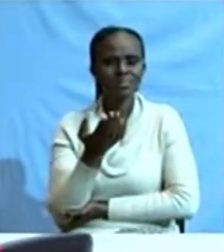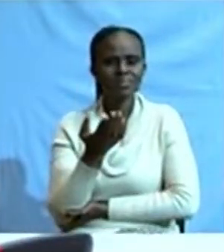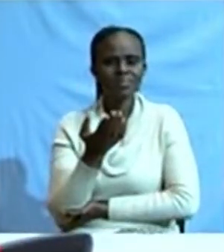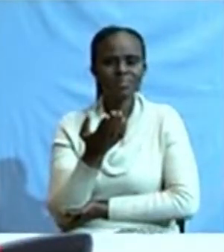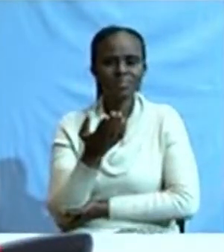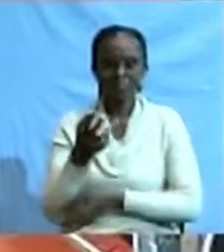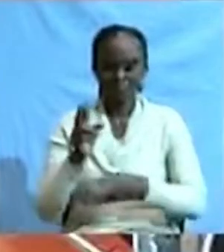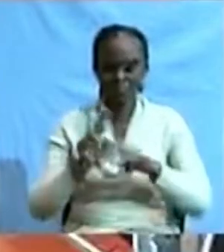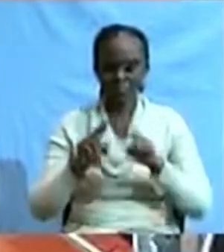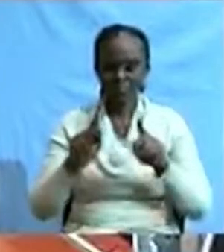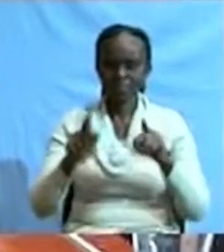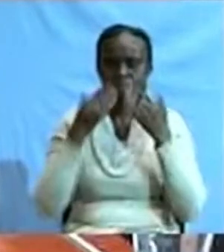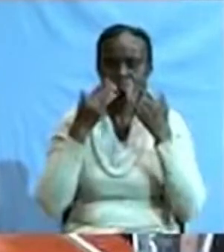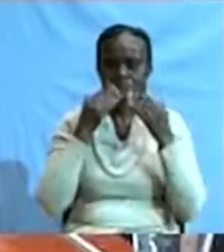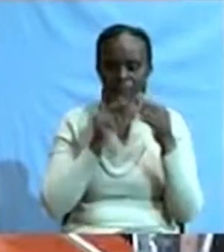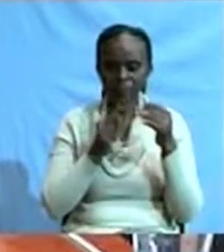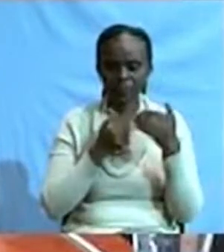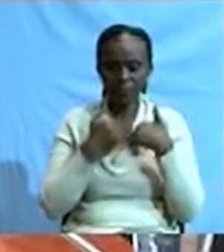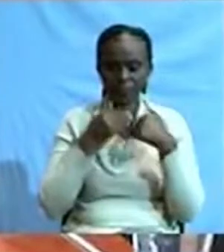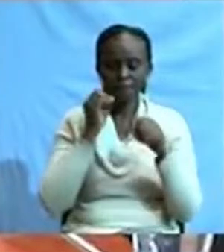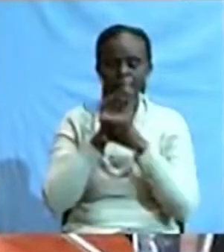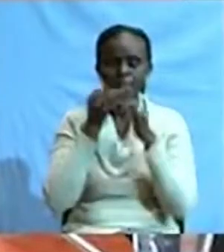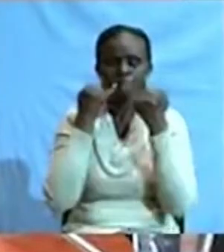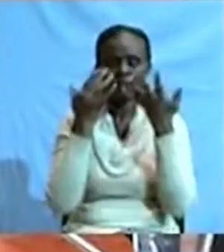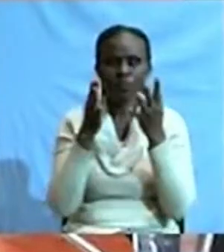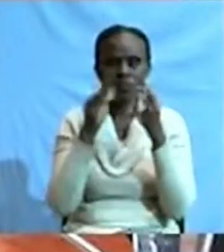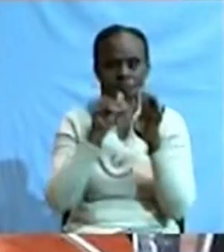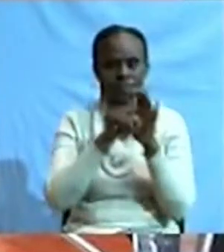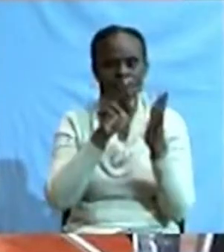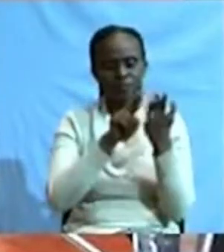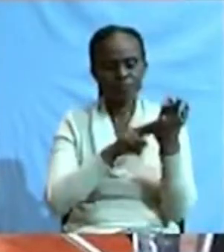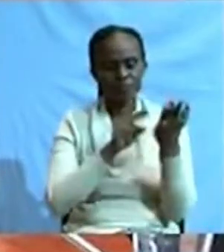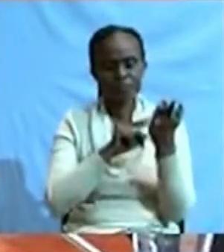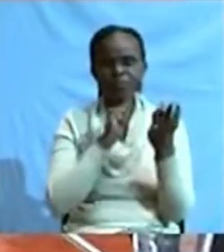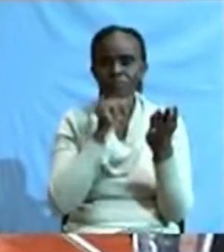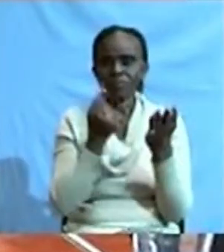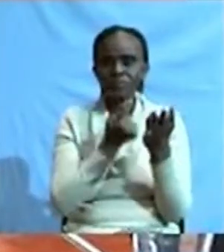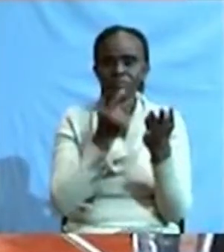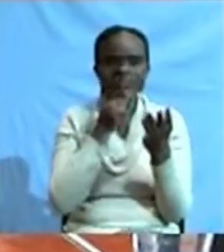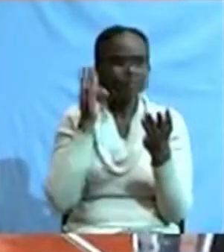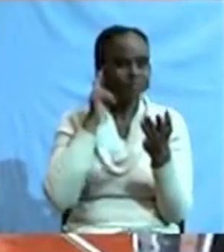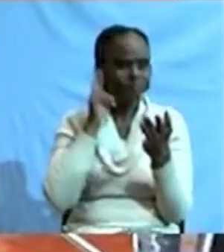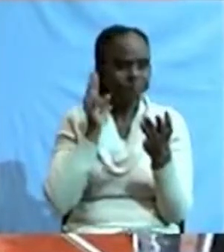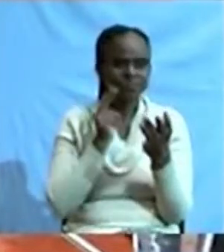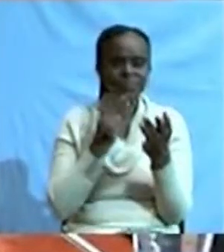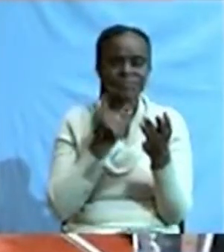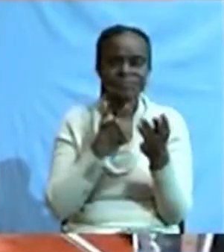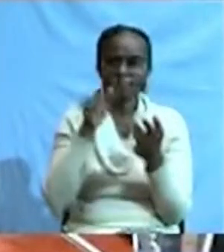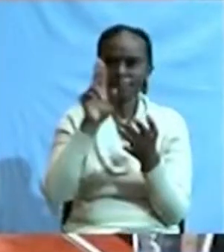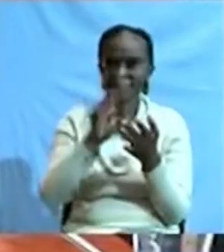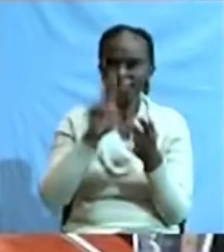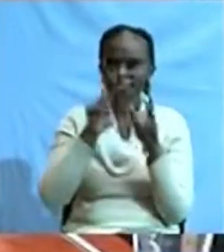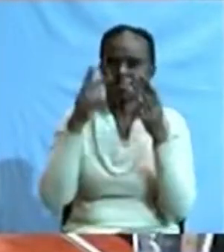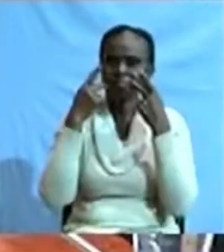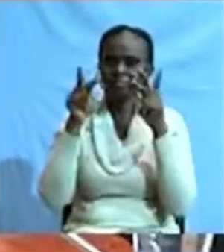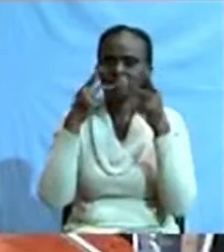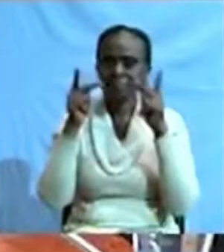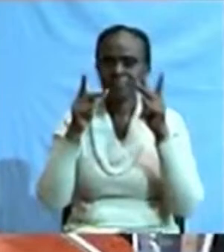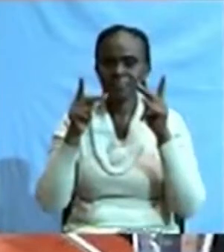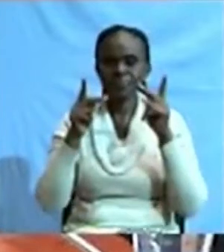Thank you, Chair. Like we've indicated in the report, apart from the radio, we've also used the public address